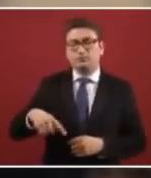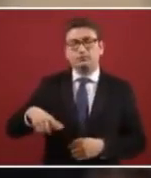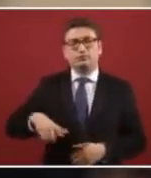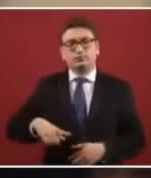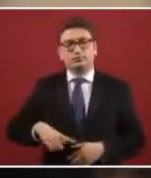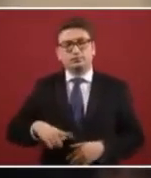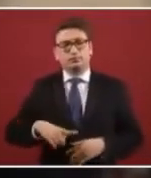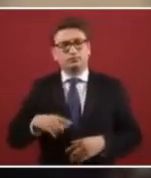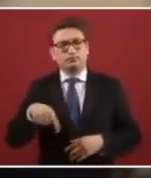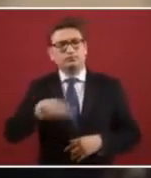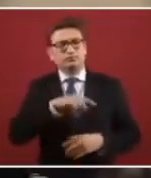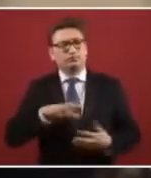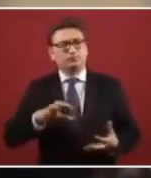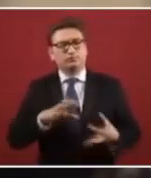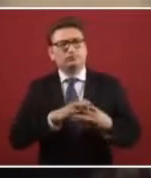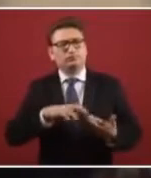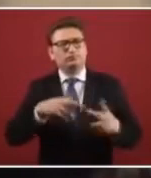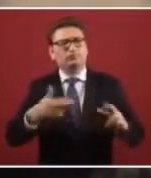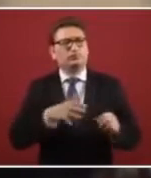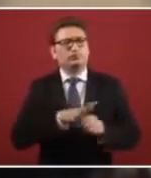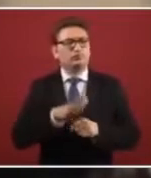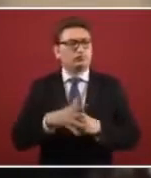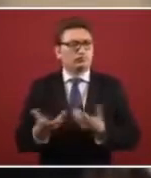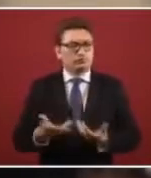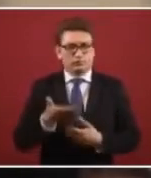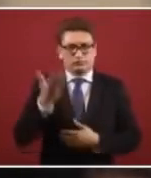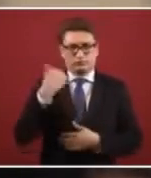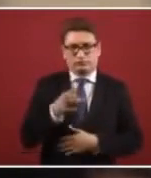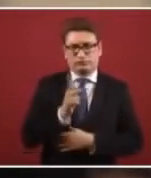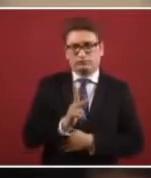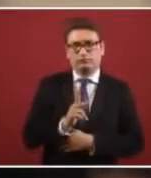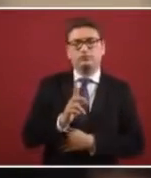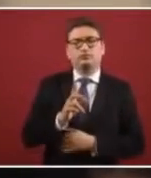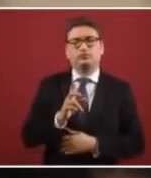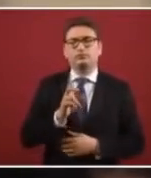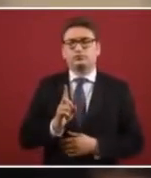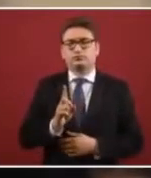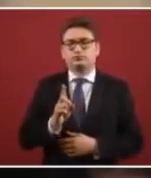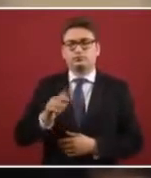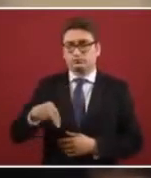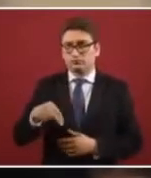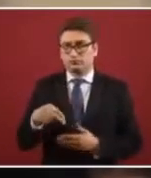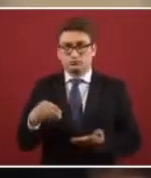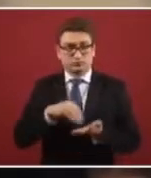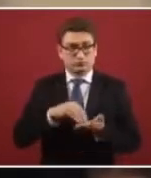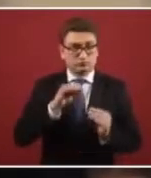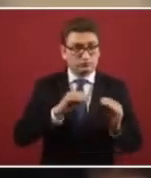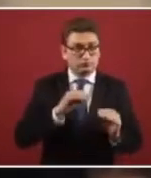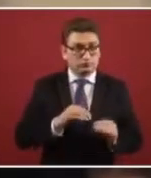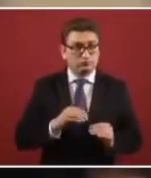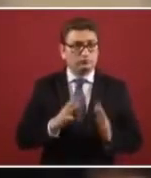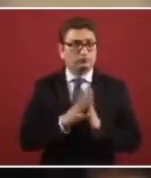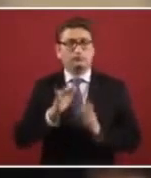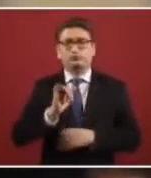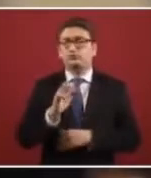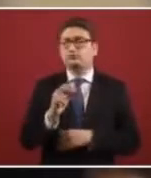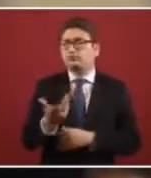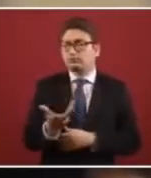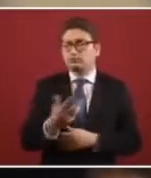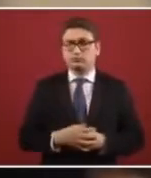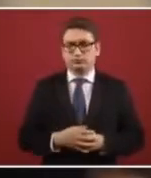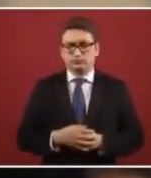government does it do them have their churches had a part in this development plan